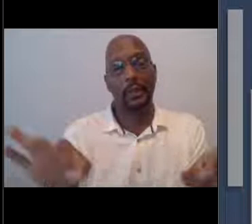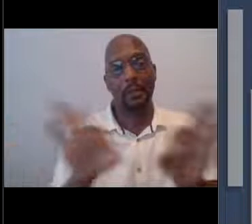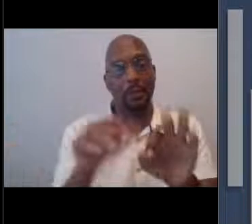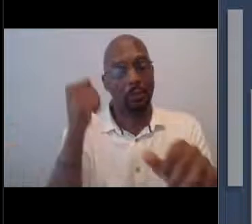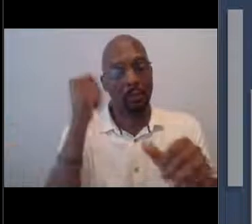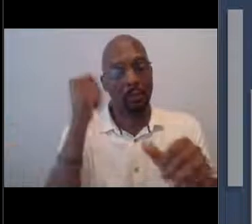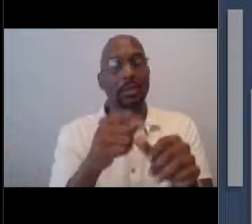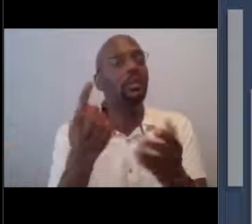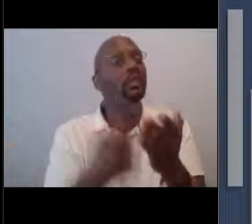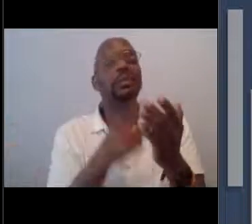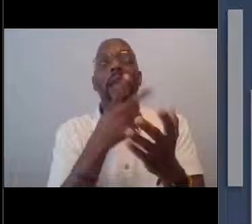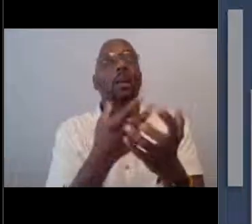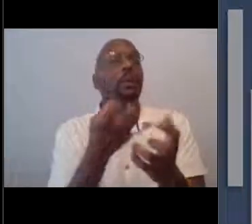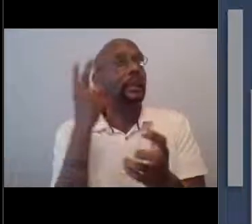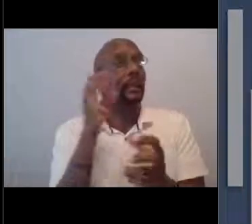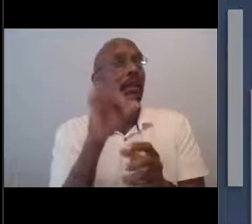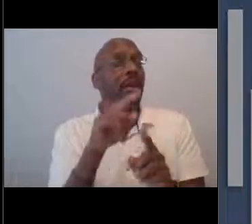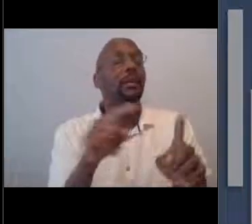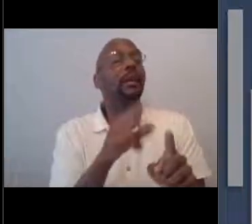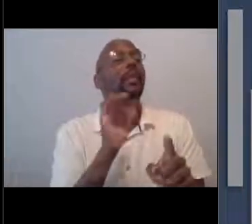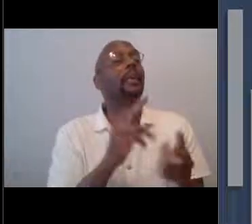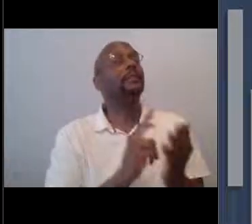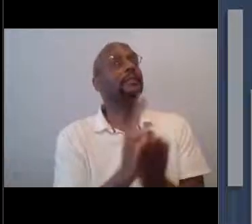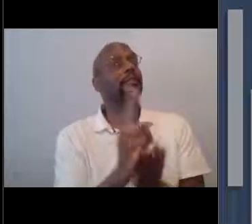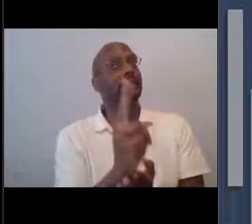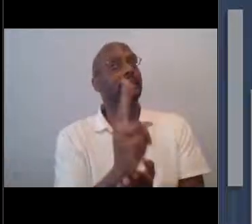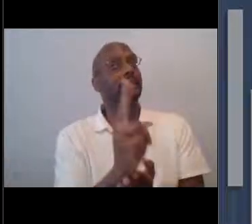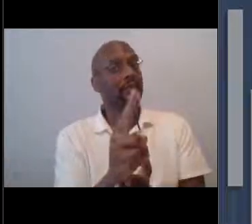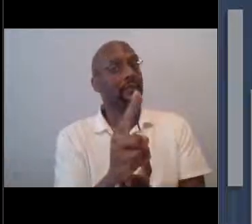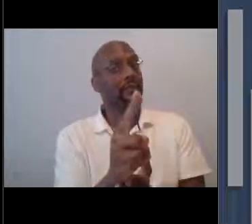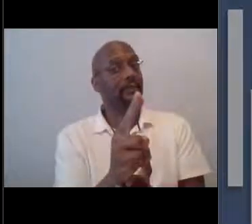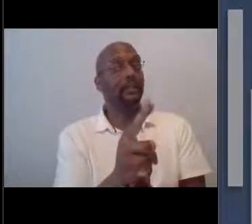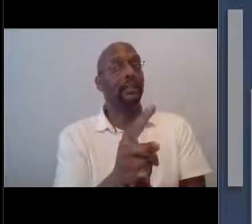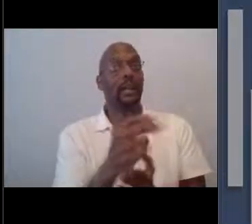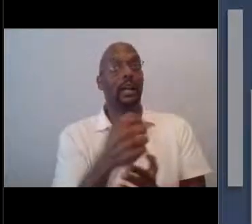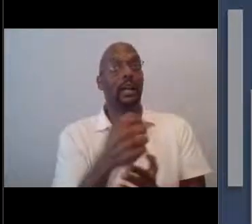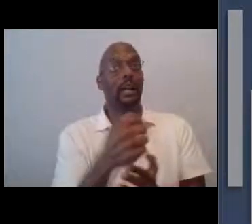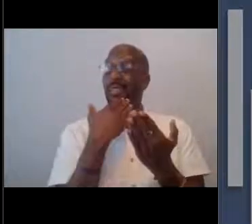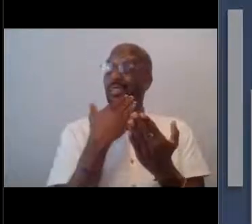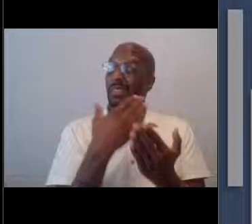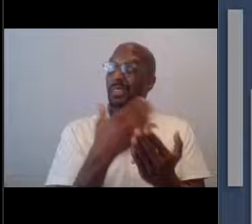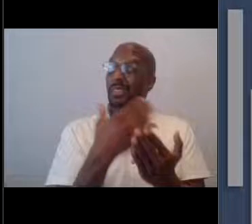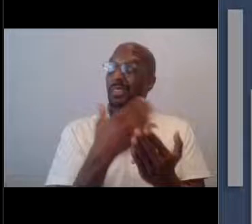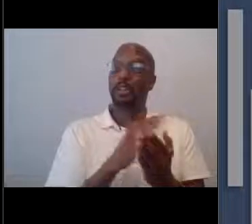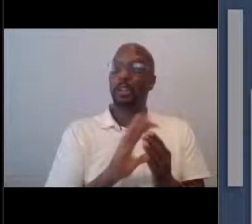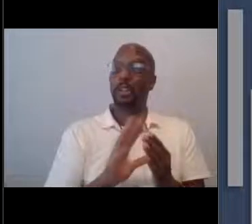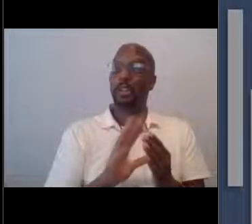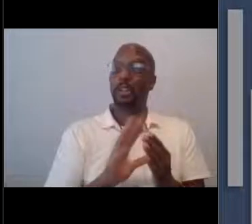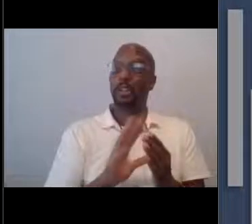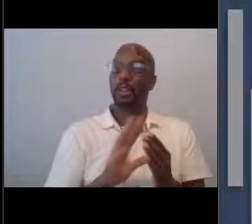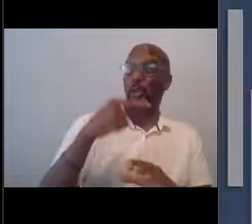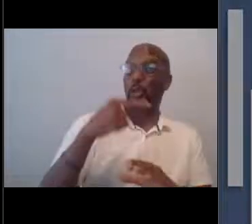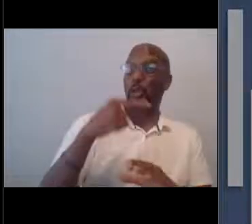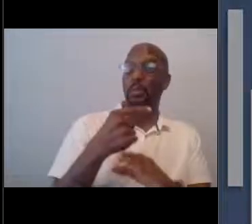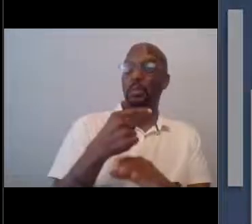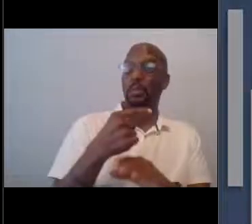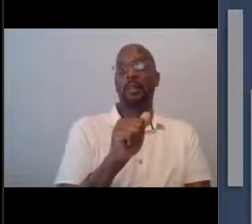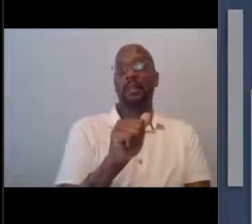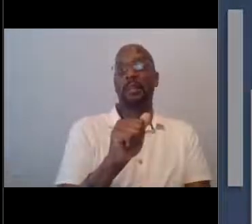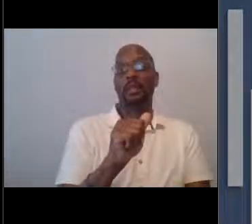that, but that's the honest truth. And I want to thank those organizations in the San Gabriel Valley that have continued